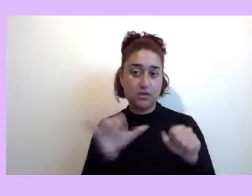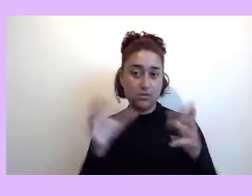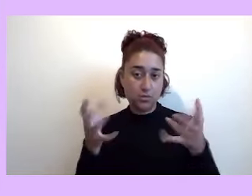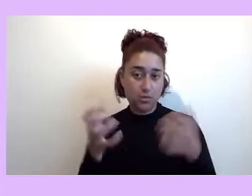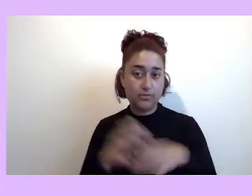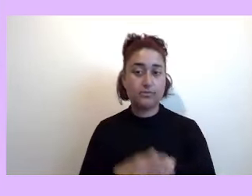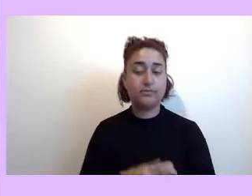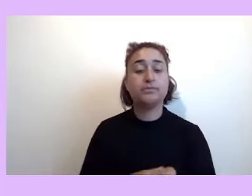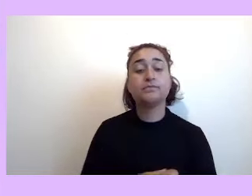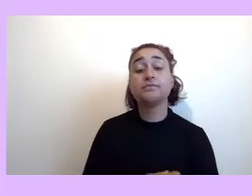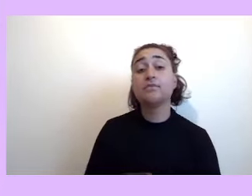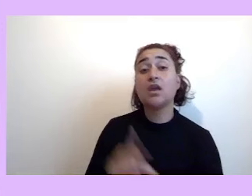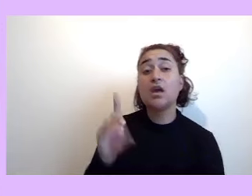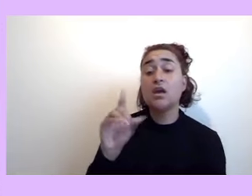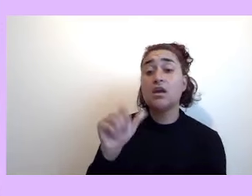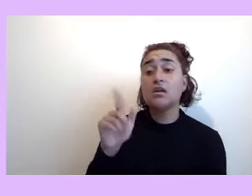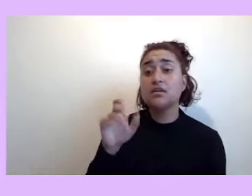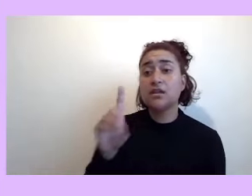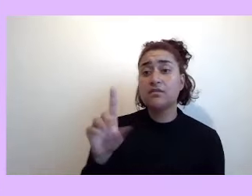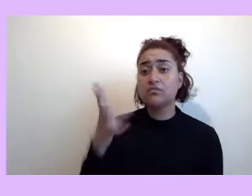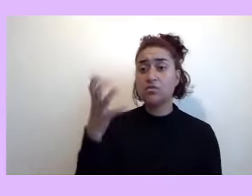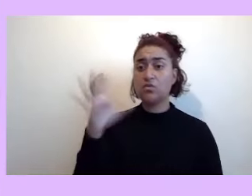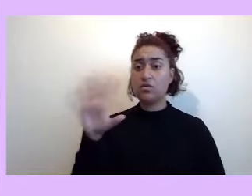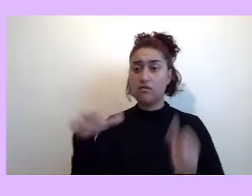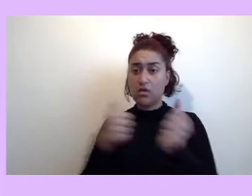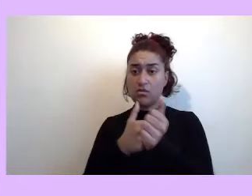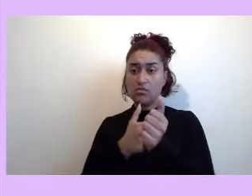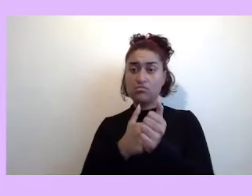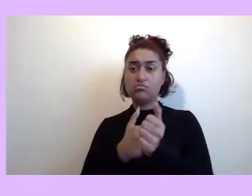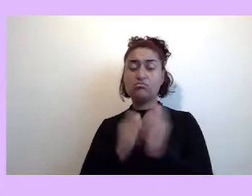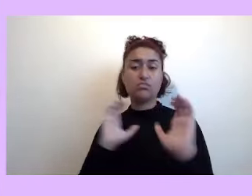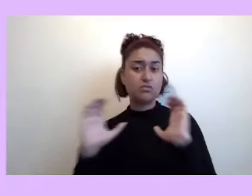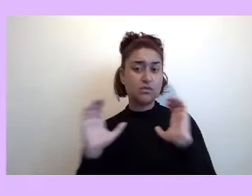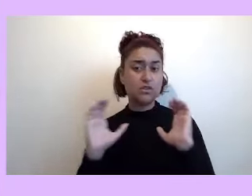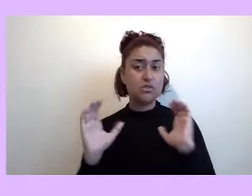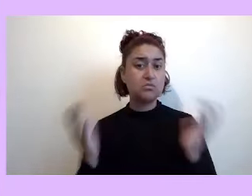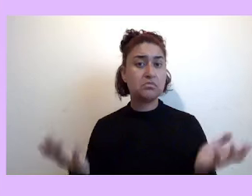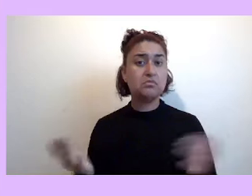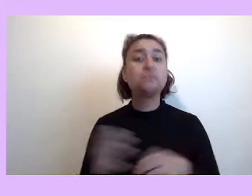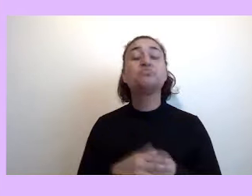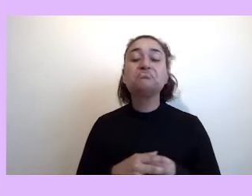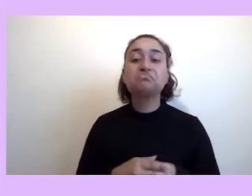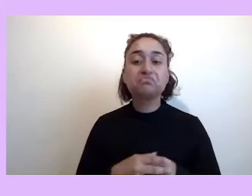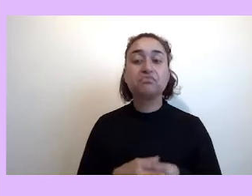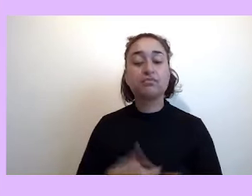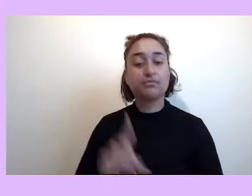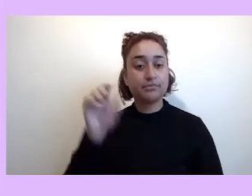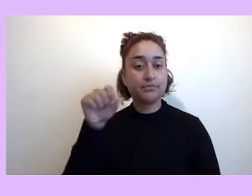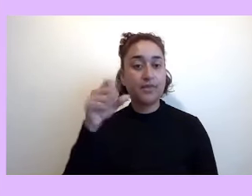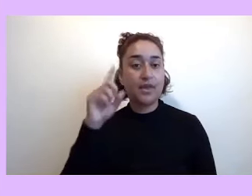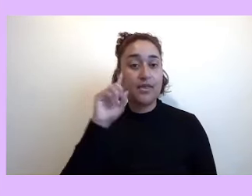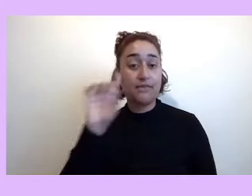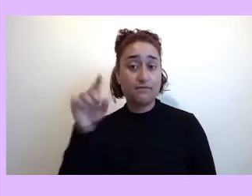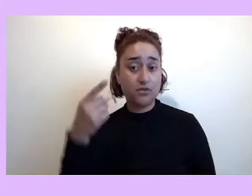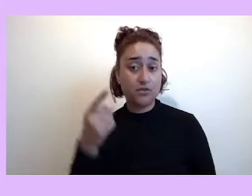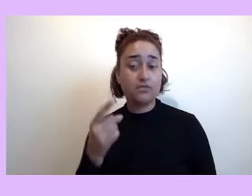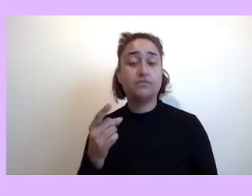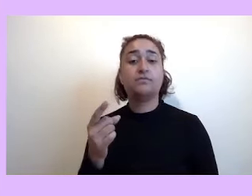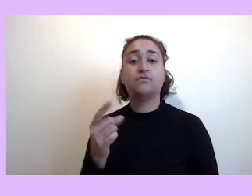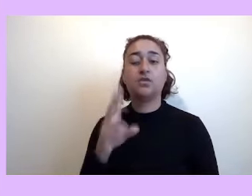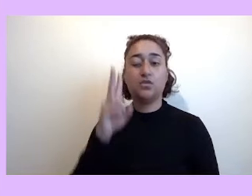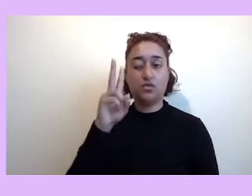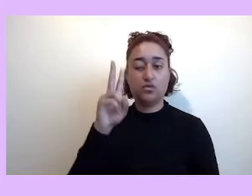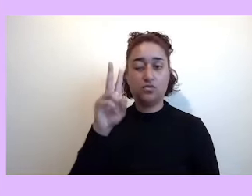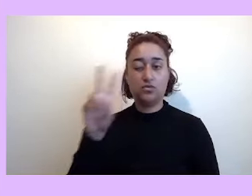David, did you want to follow up on the conversation that Sean started? I think, first of all, the two other things that I think